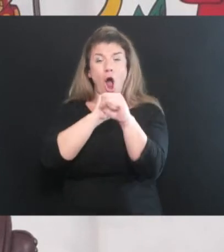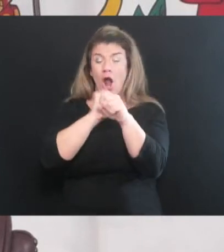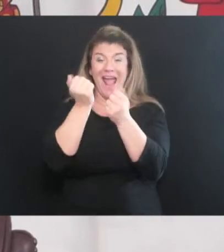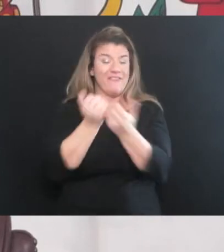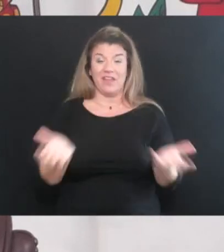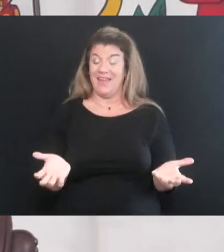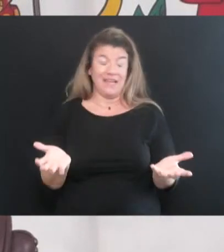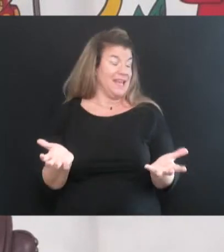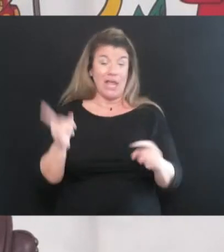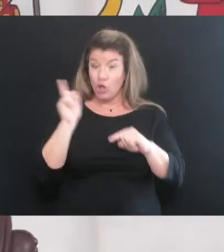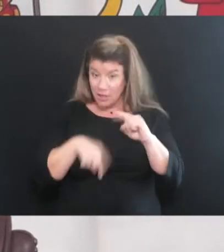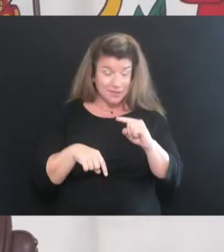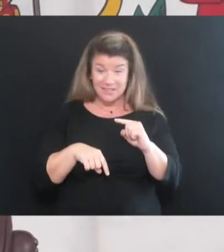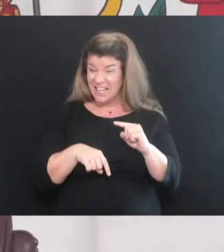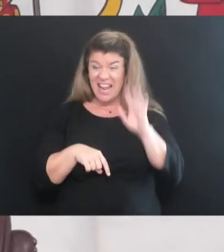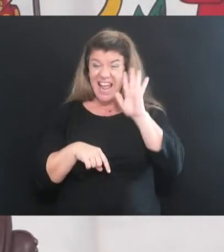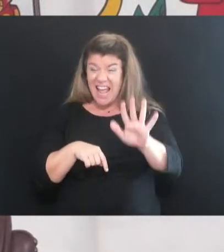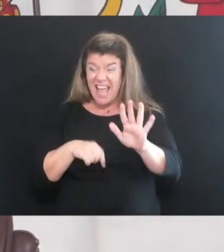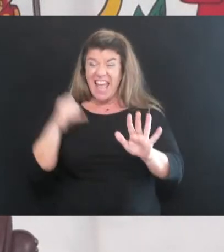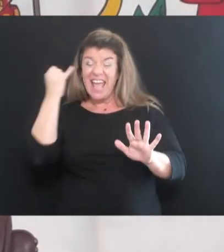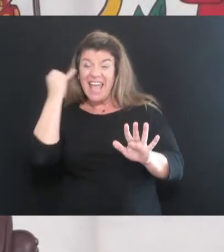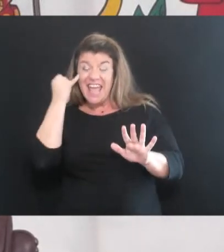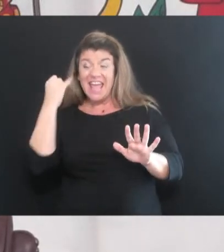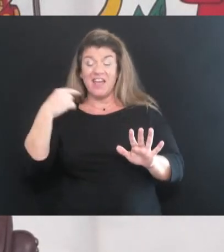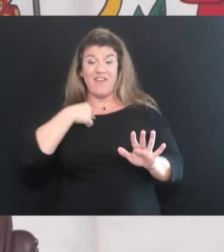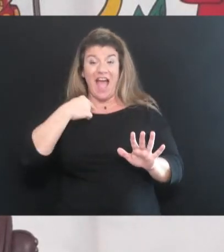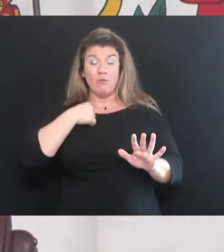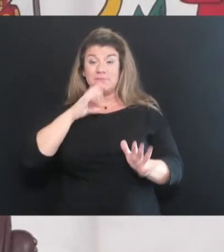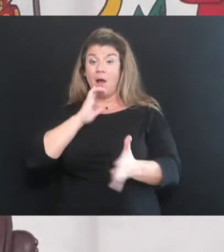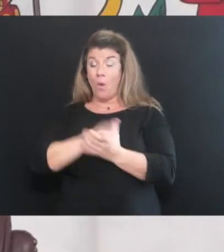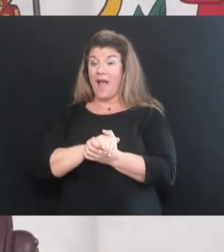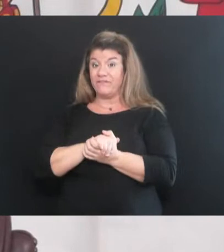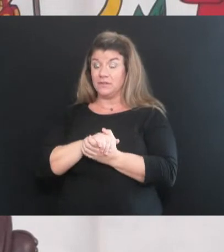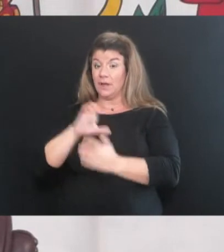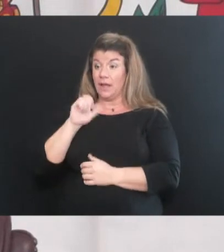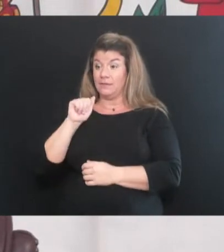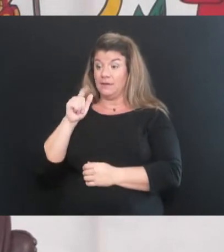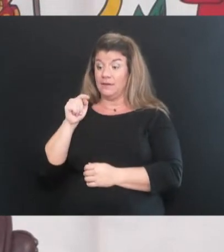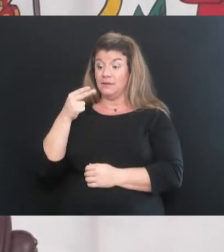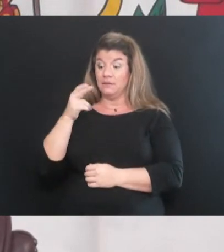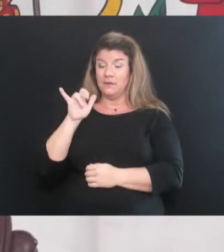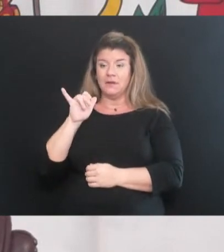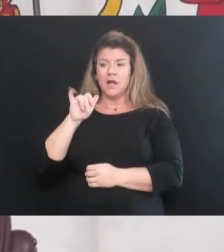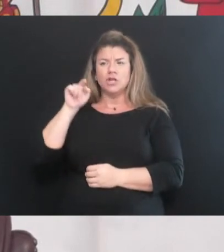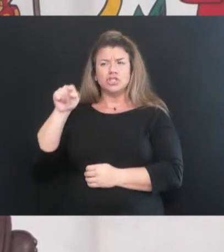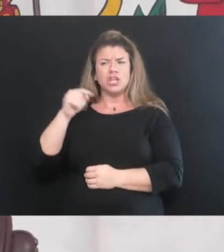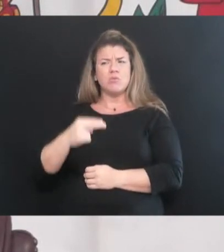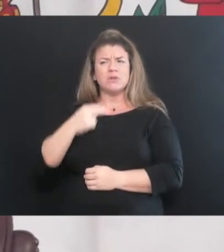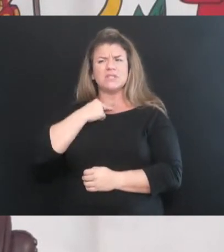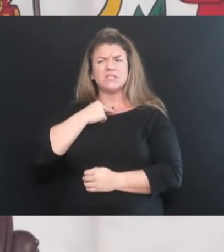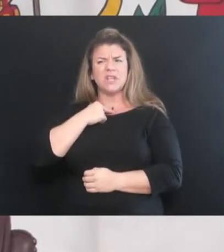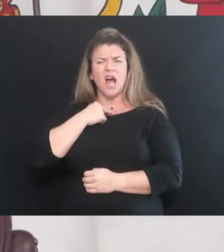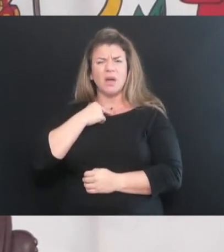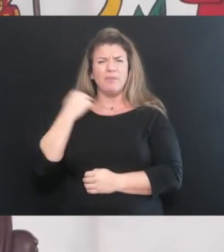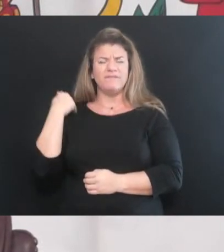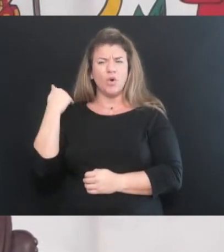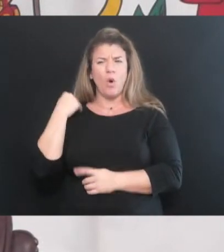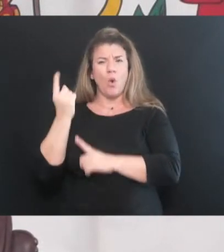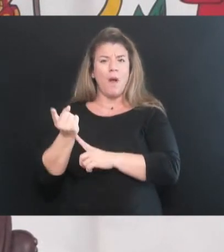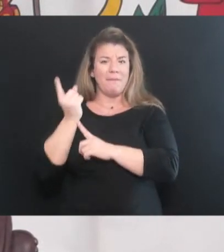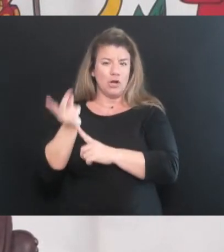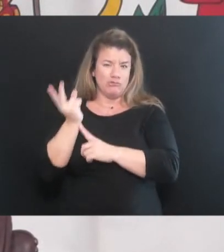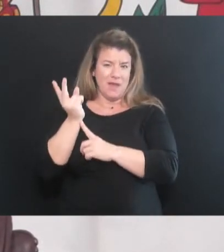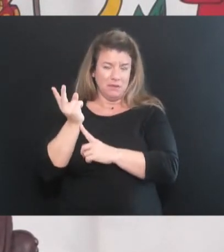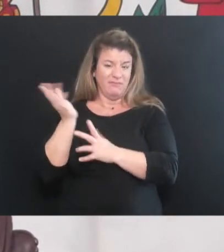And if I had been Kathy, and Kathy was caught in it for, I don't know, a minute or